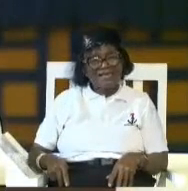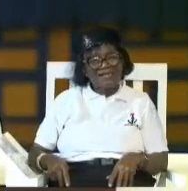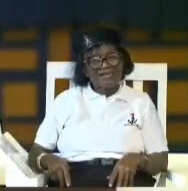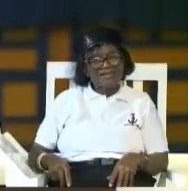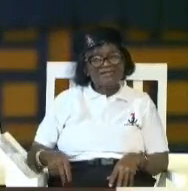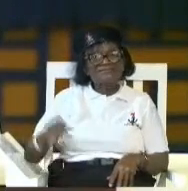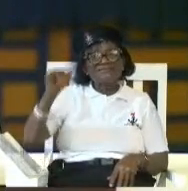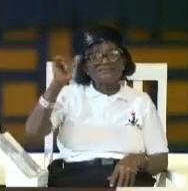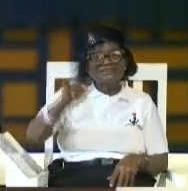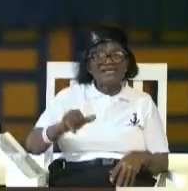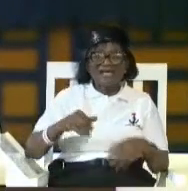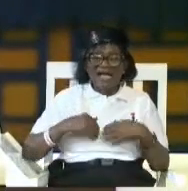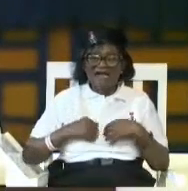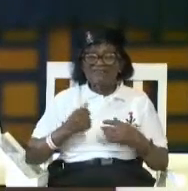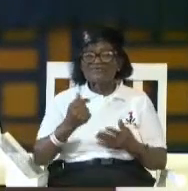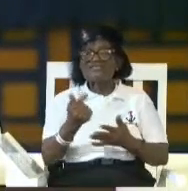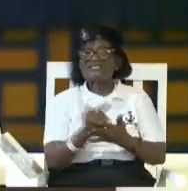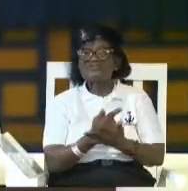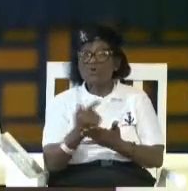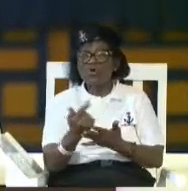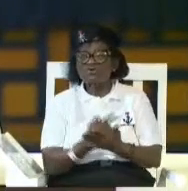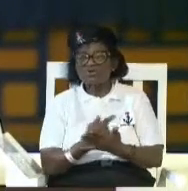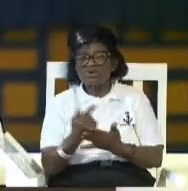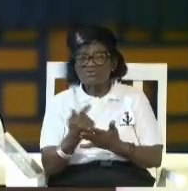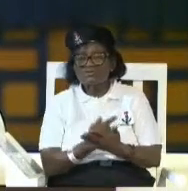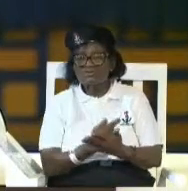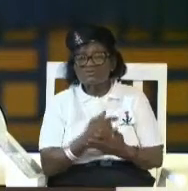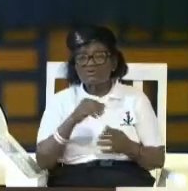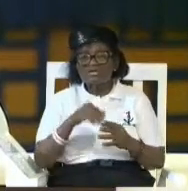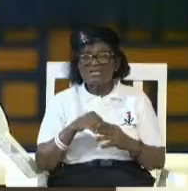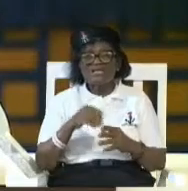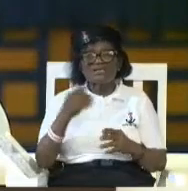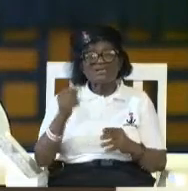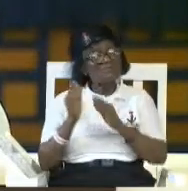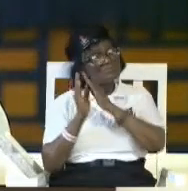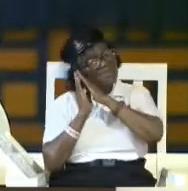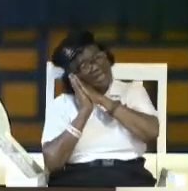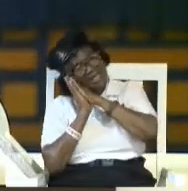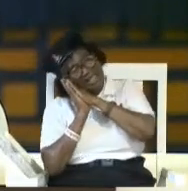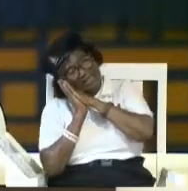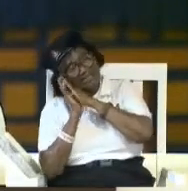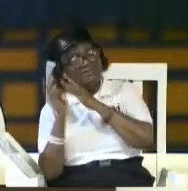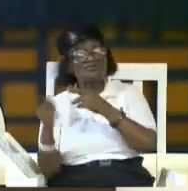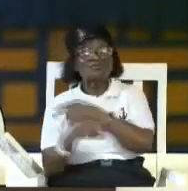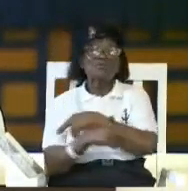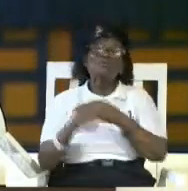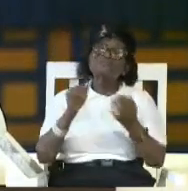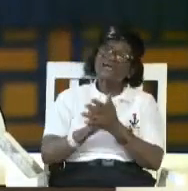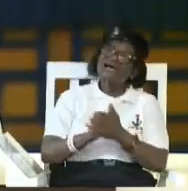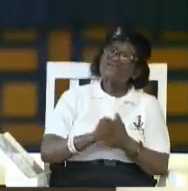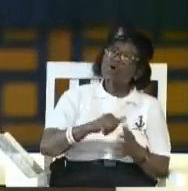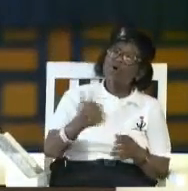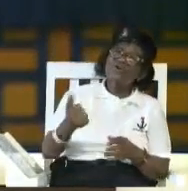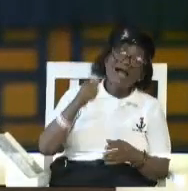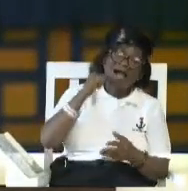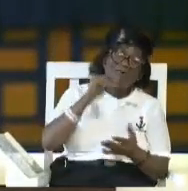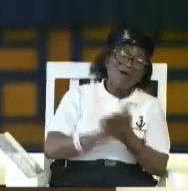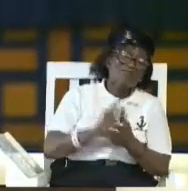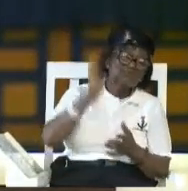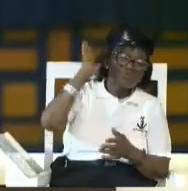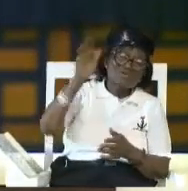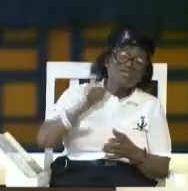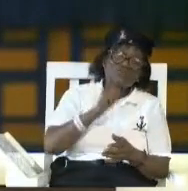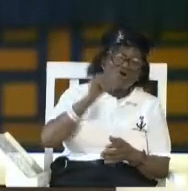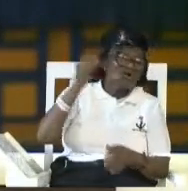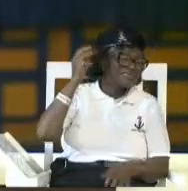have discussions in the bedroom that otherwise would not hear.